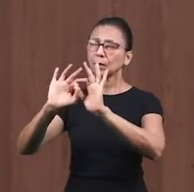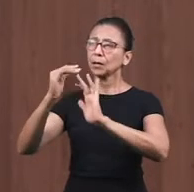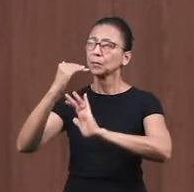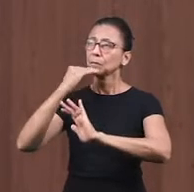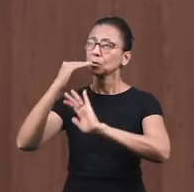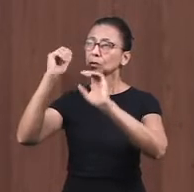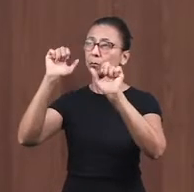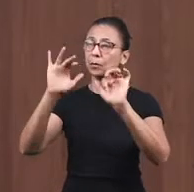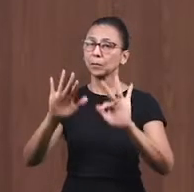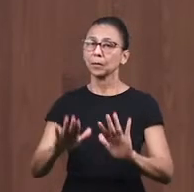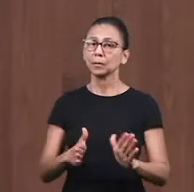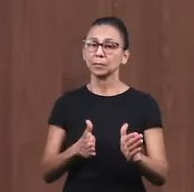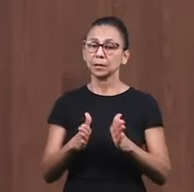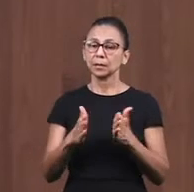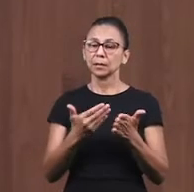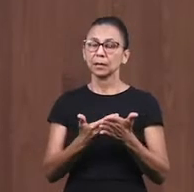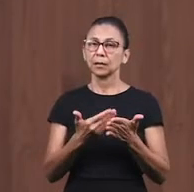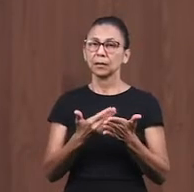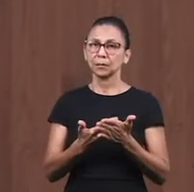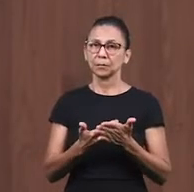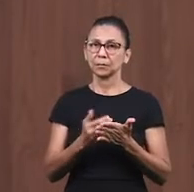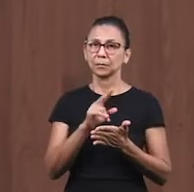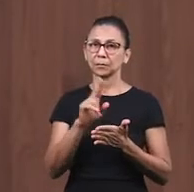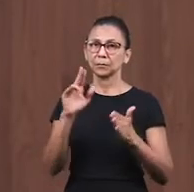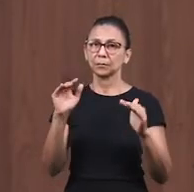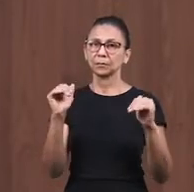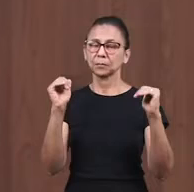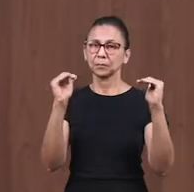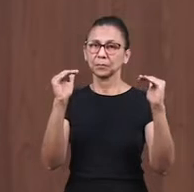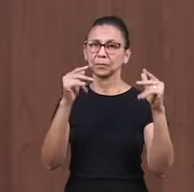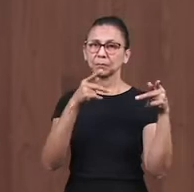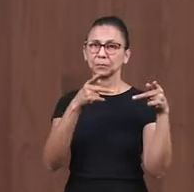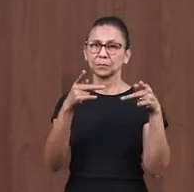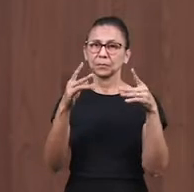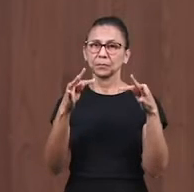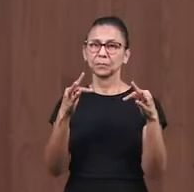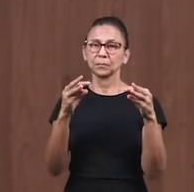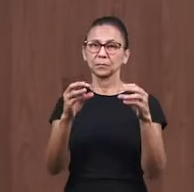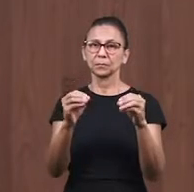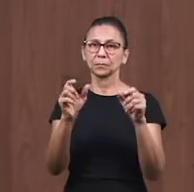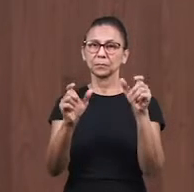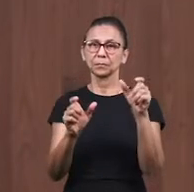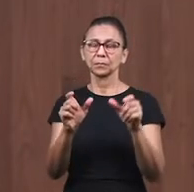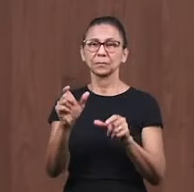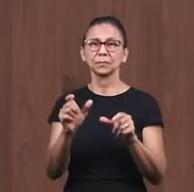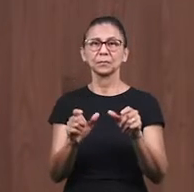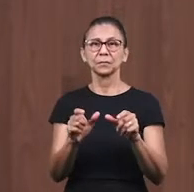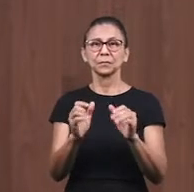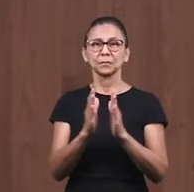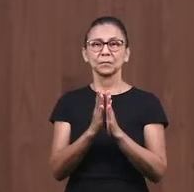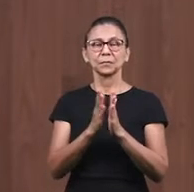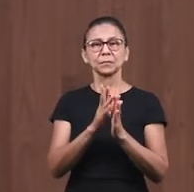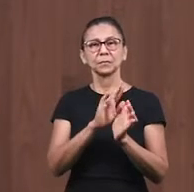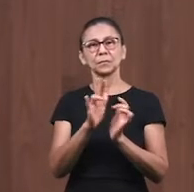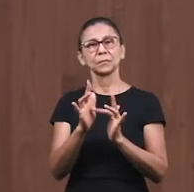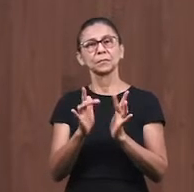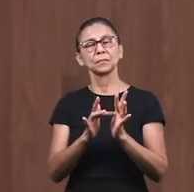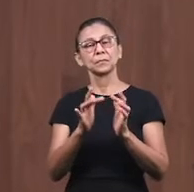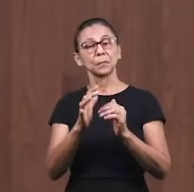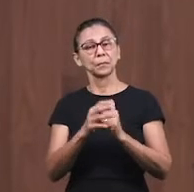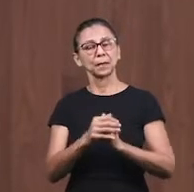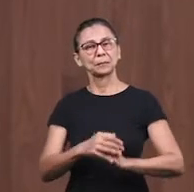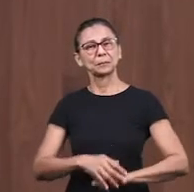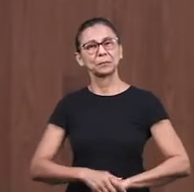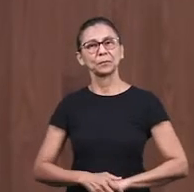with you, Lord. Give a blessing to this lesson. Glorify your name. Visit each one, we pray. In Jesus' name,